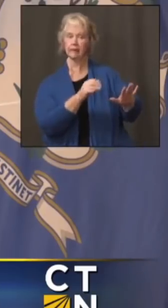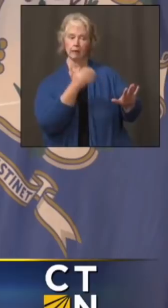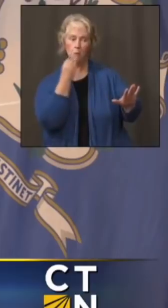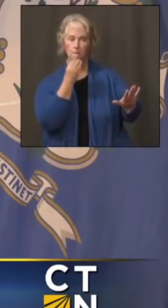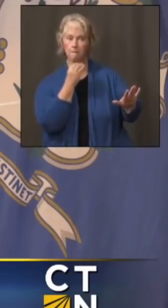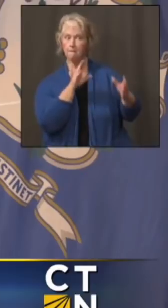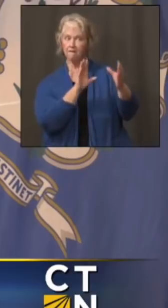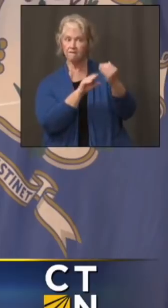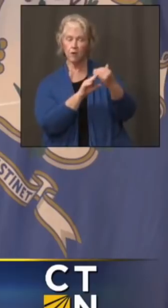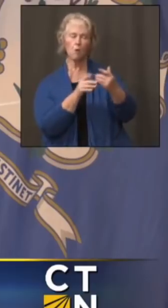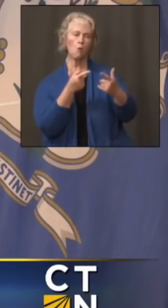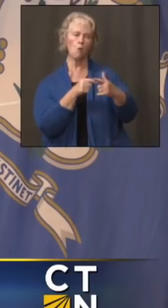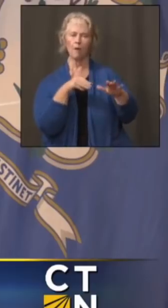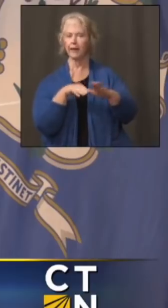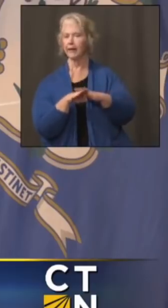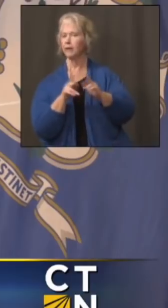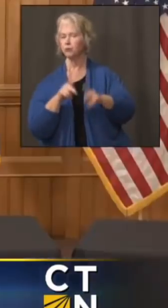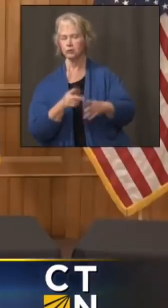that?